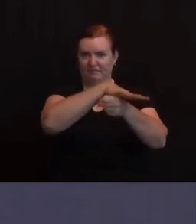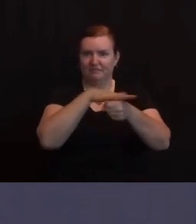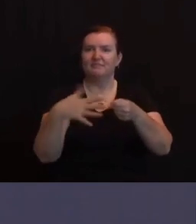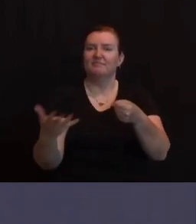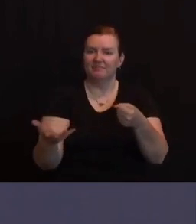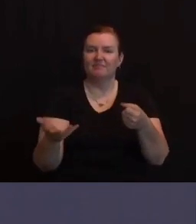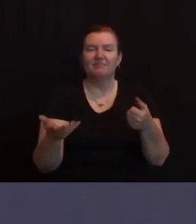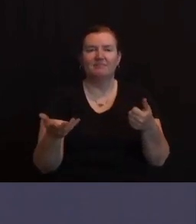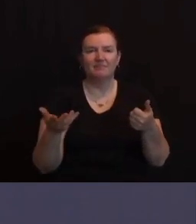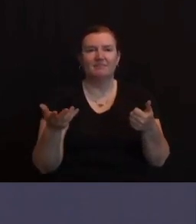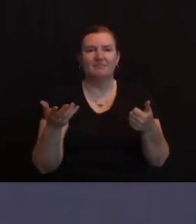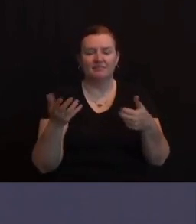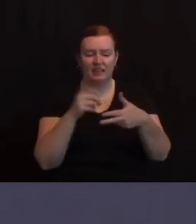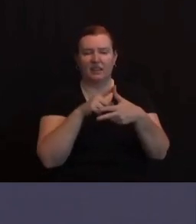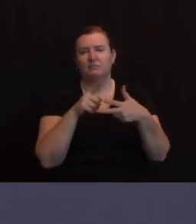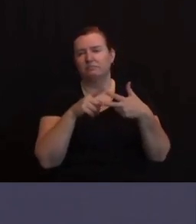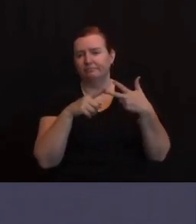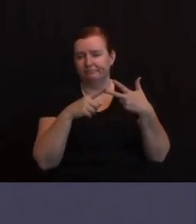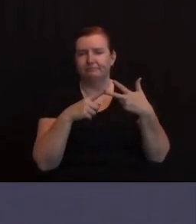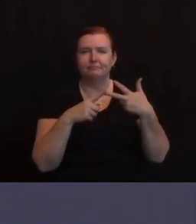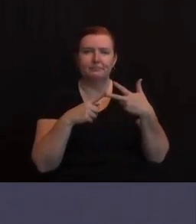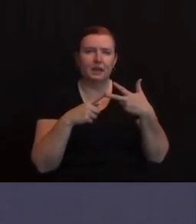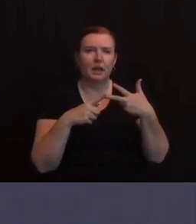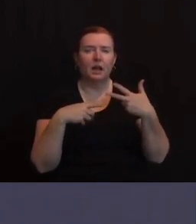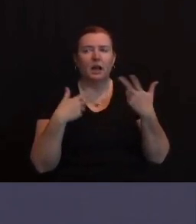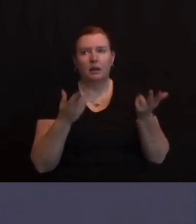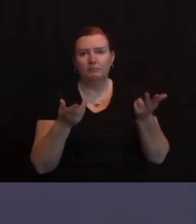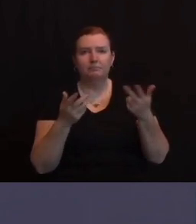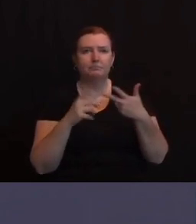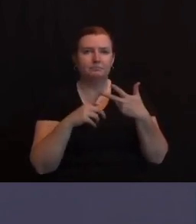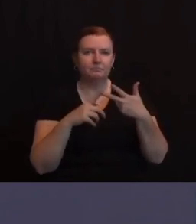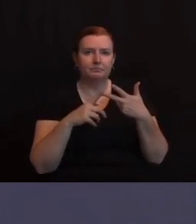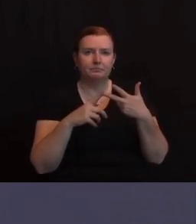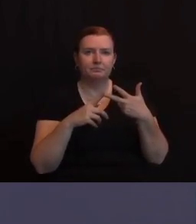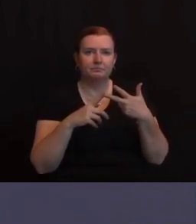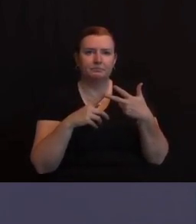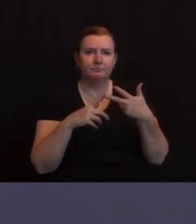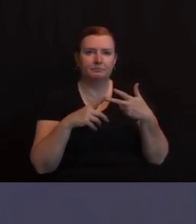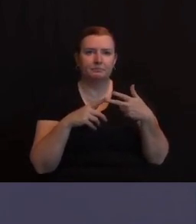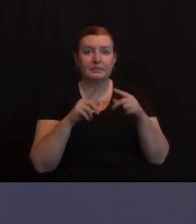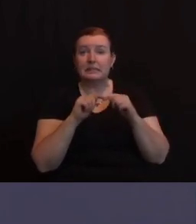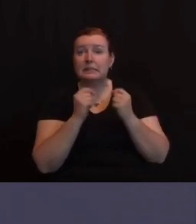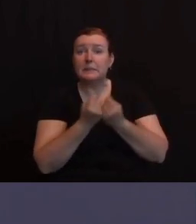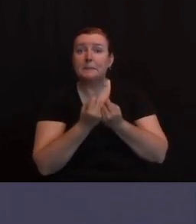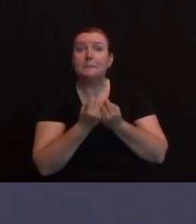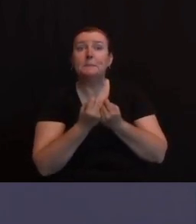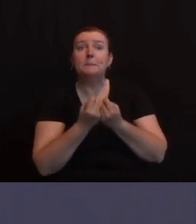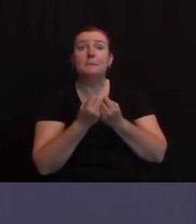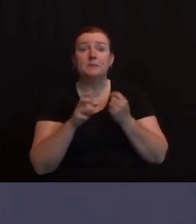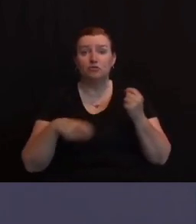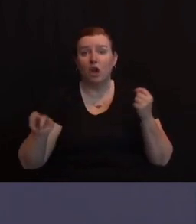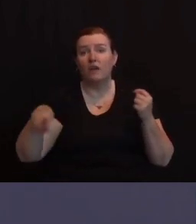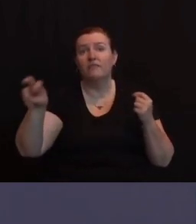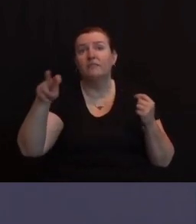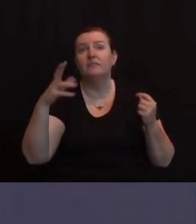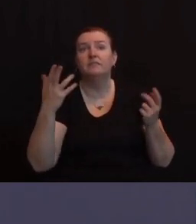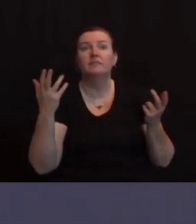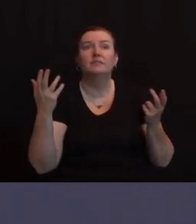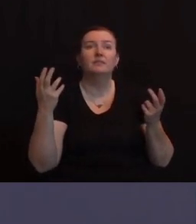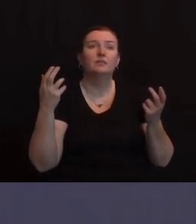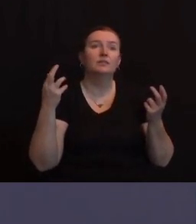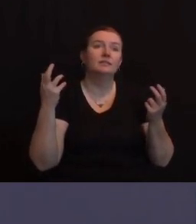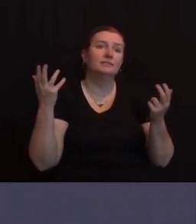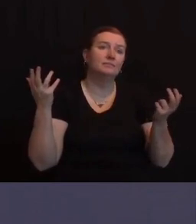these are the big ones at least I think, and the third one is, are you traveling? Are they either coming to visit you or you going to